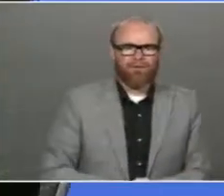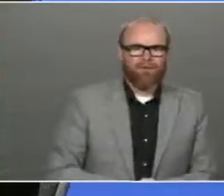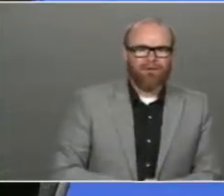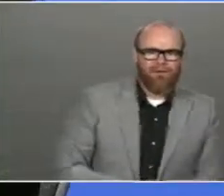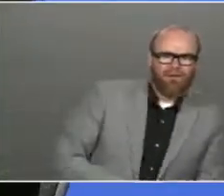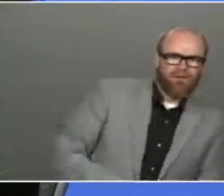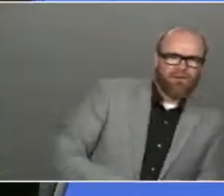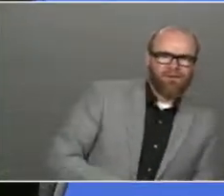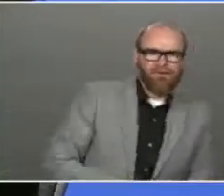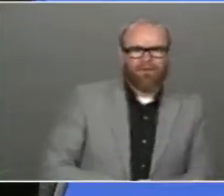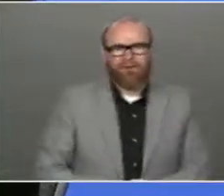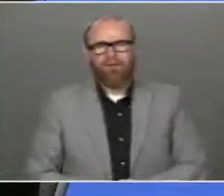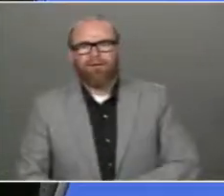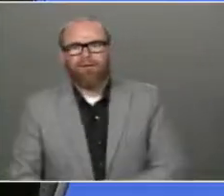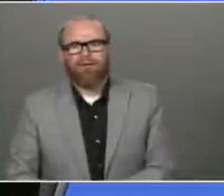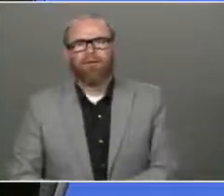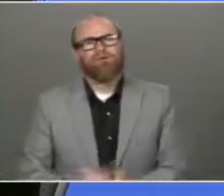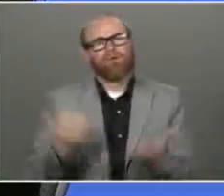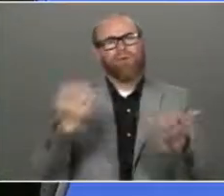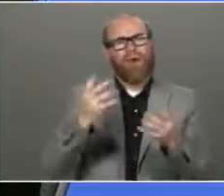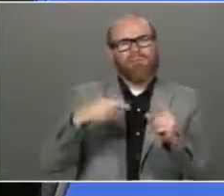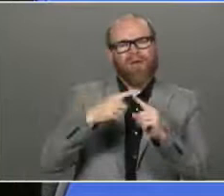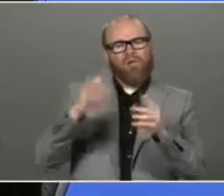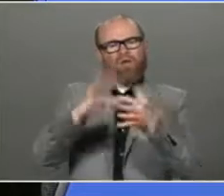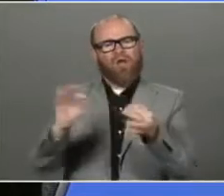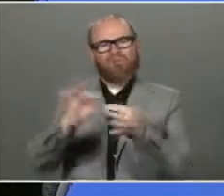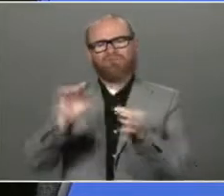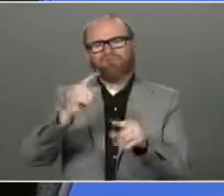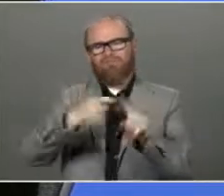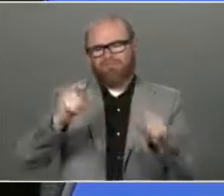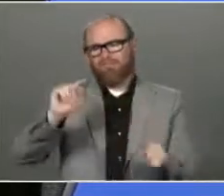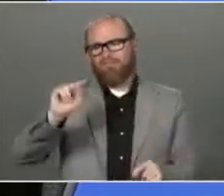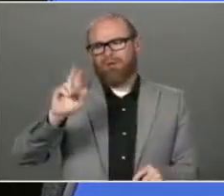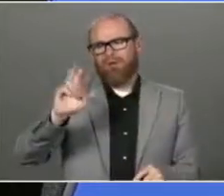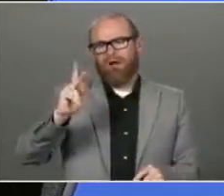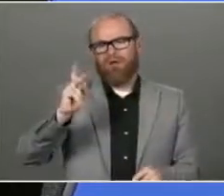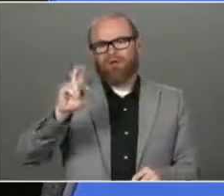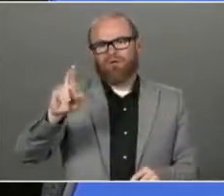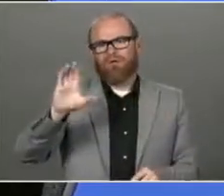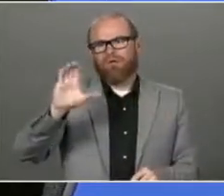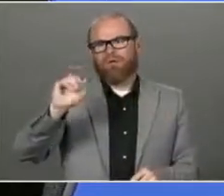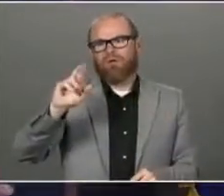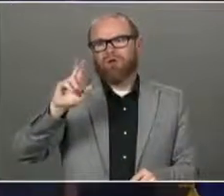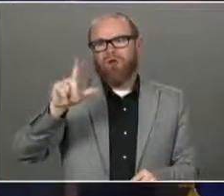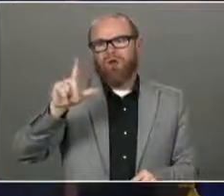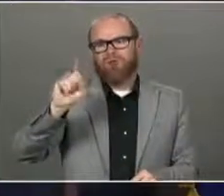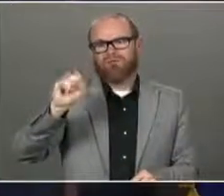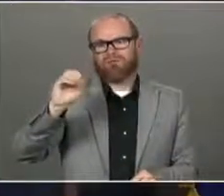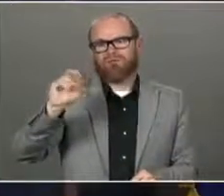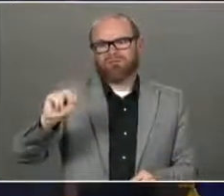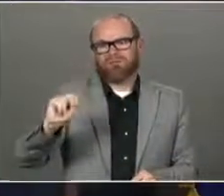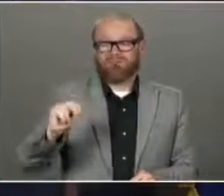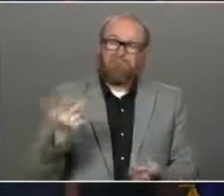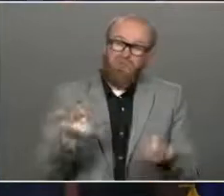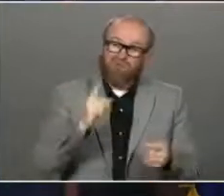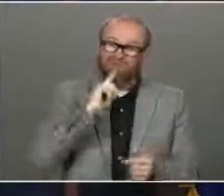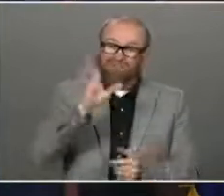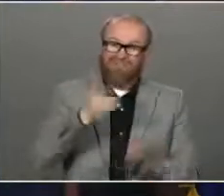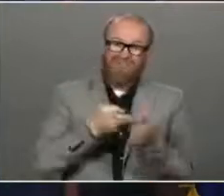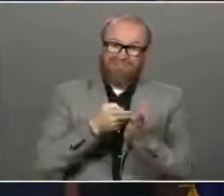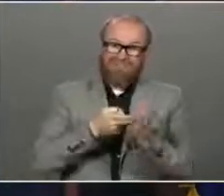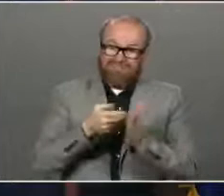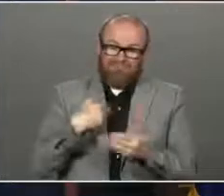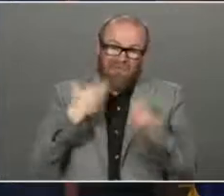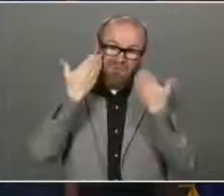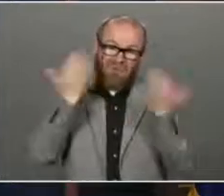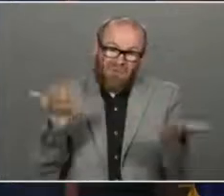Jorgensen's comments had on you politically, do you think? Oh, I don't know, nor do I care, to be perfectly